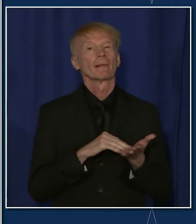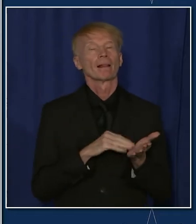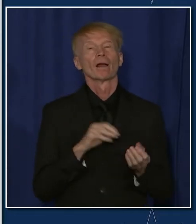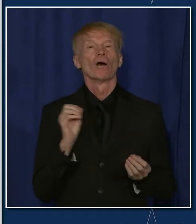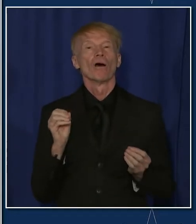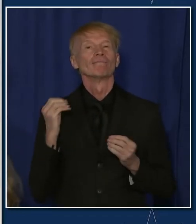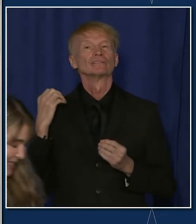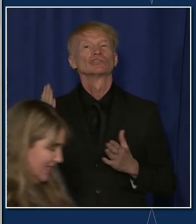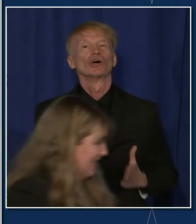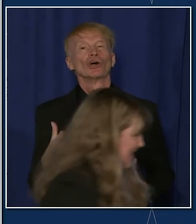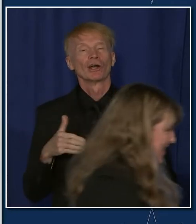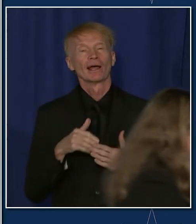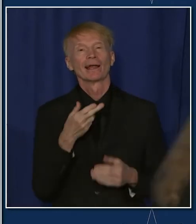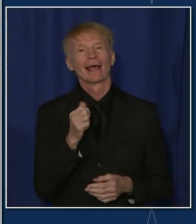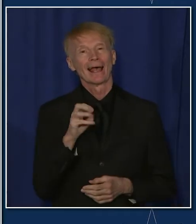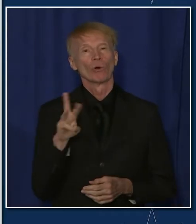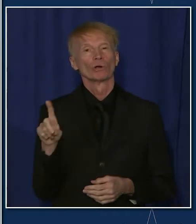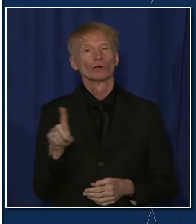Health.